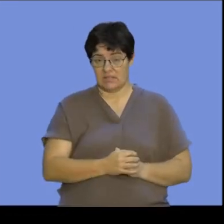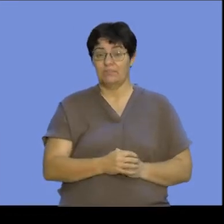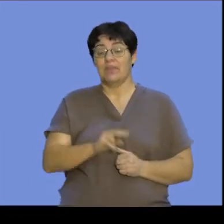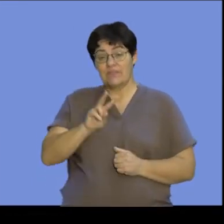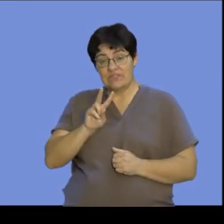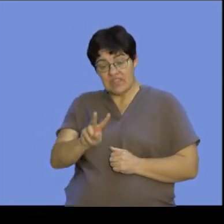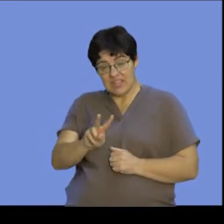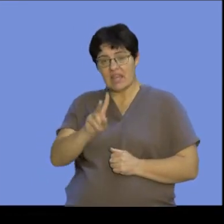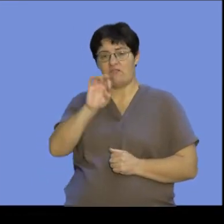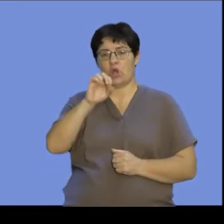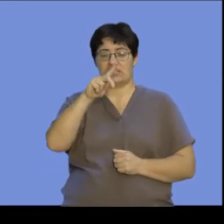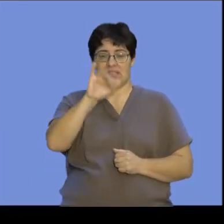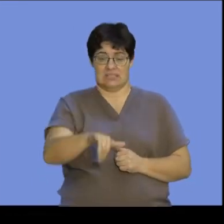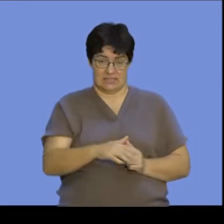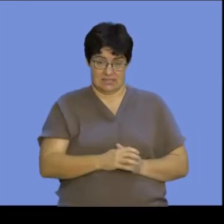is velocity,